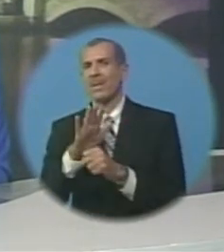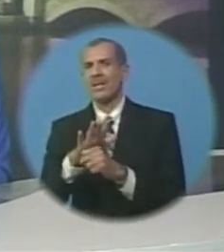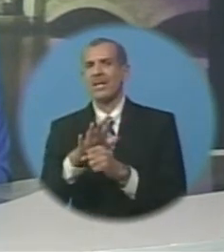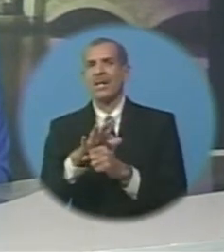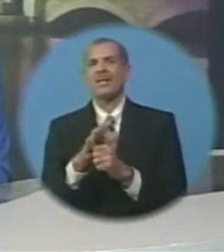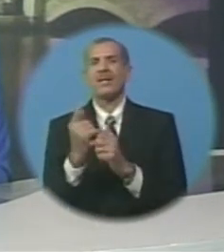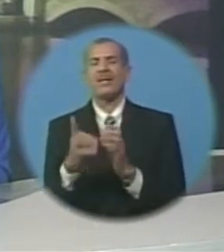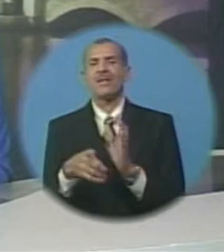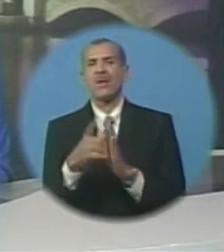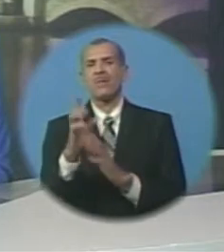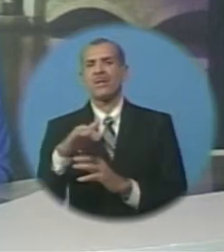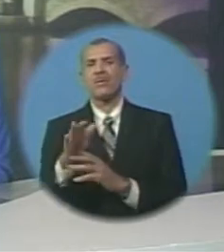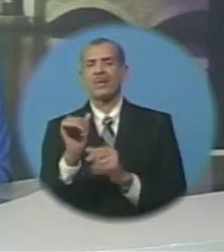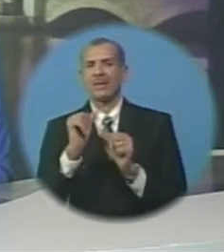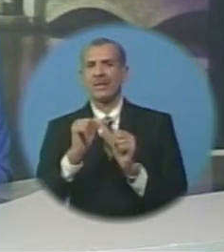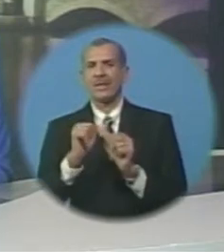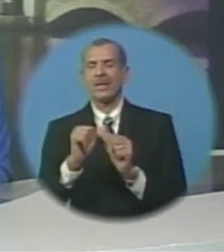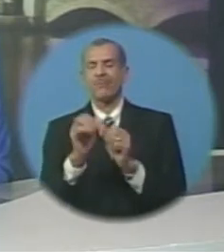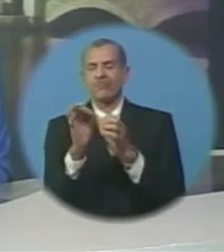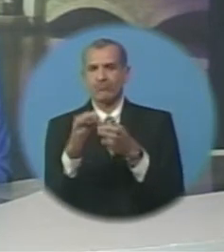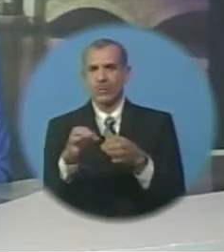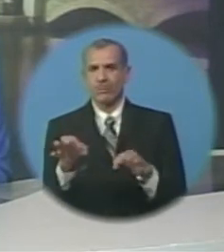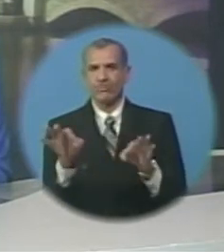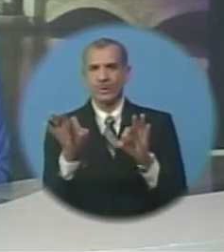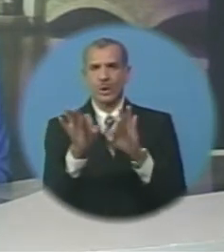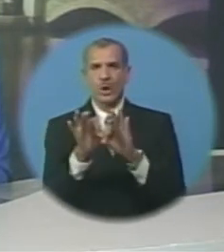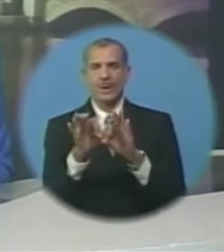development of children remains a priority.